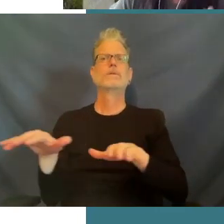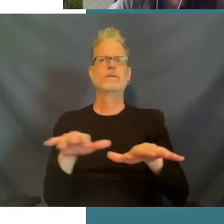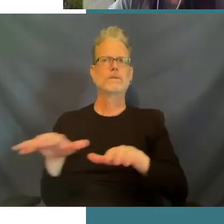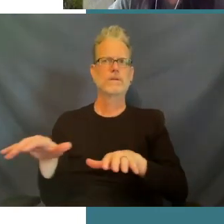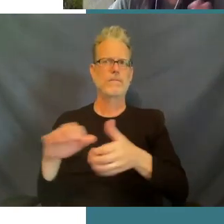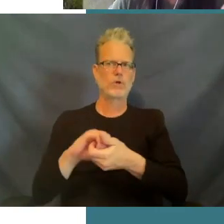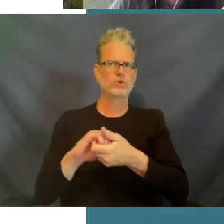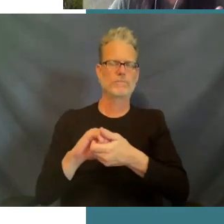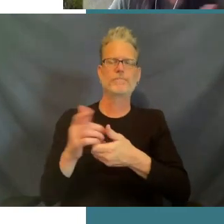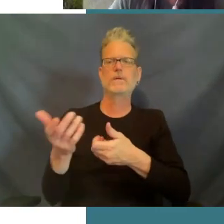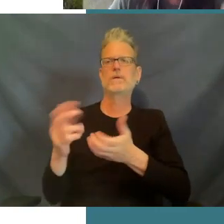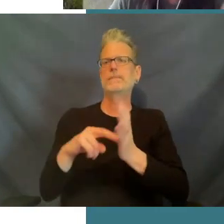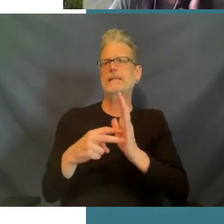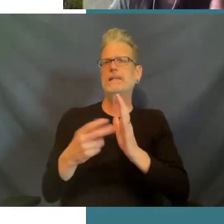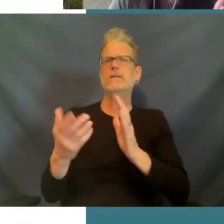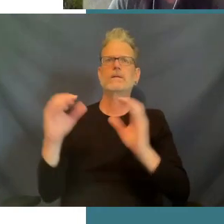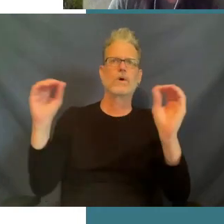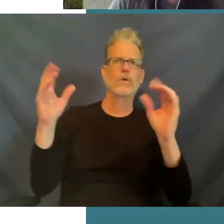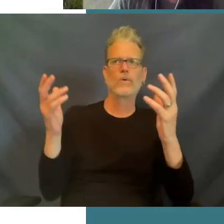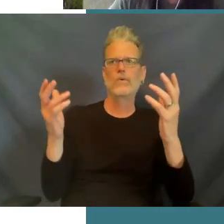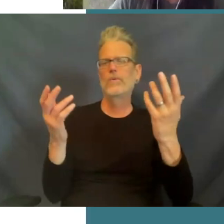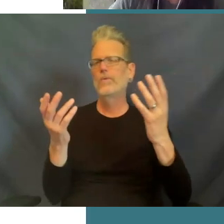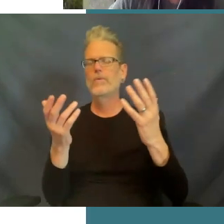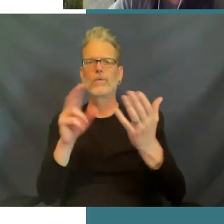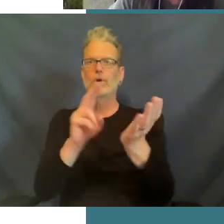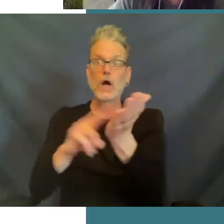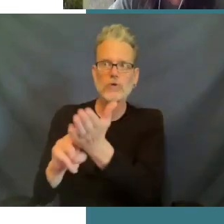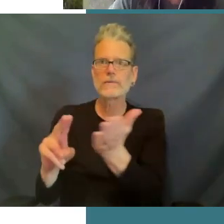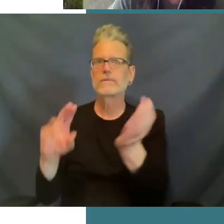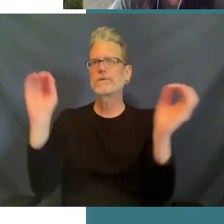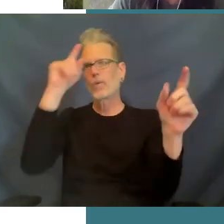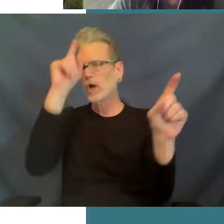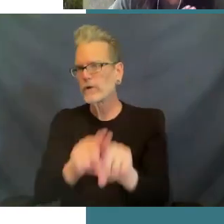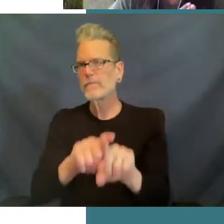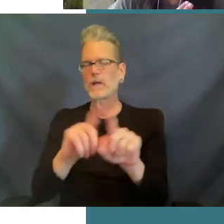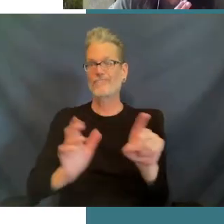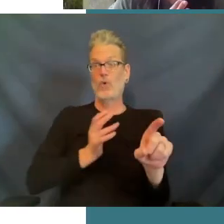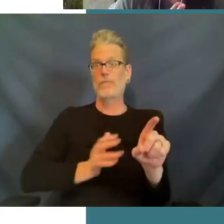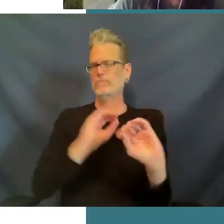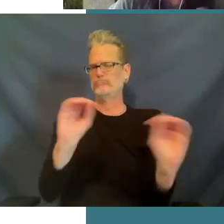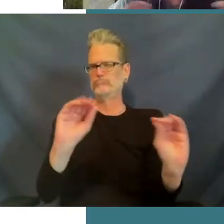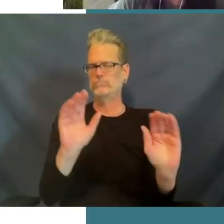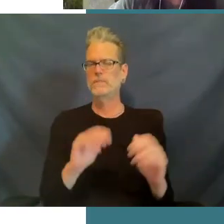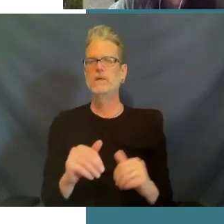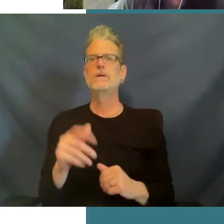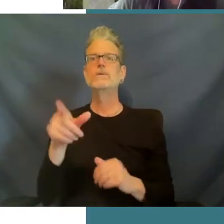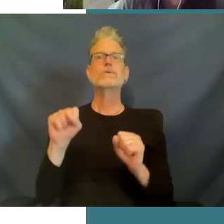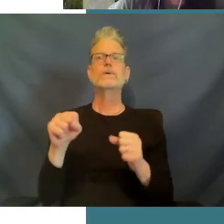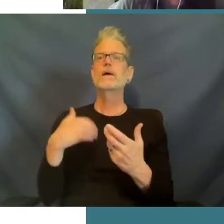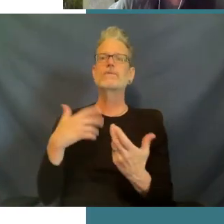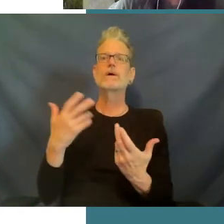There's no instrument or contract or agreement involved here. You can develop a memorandum